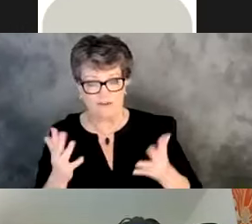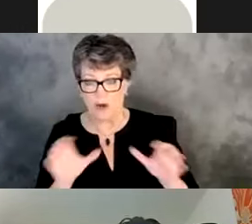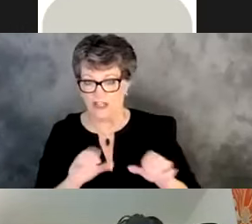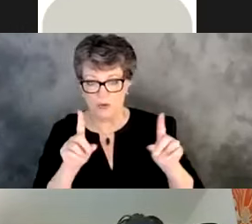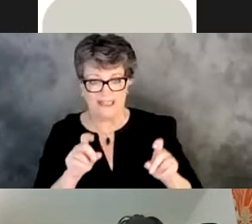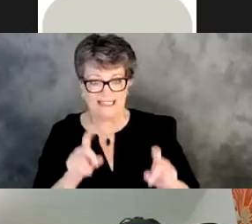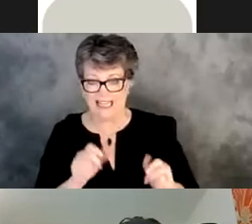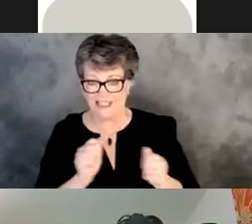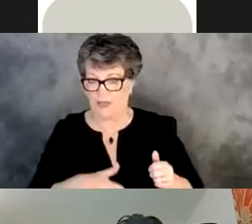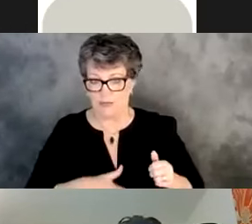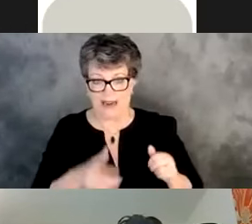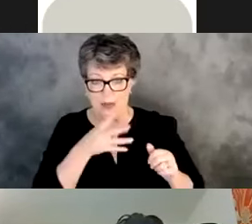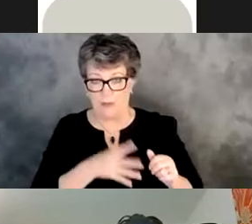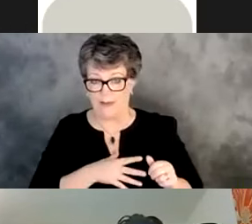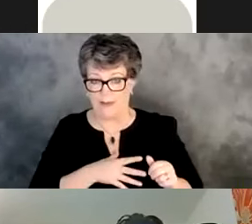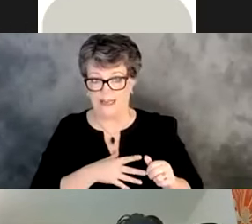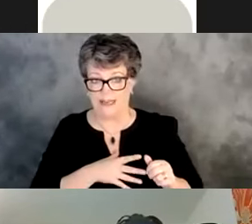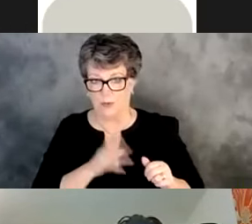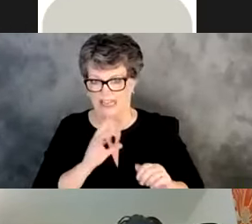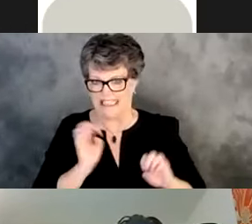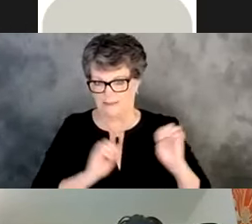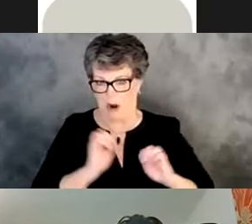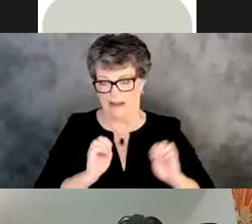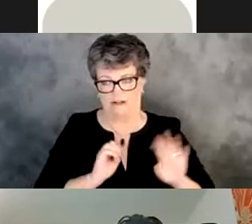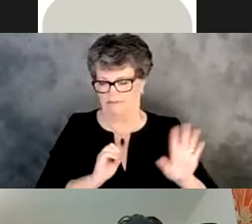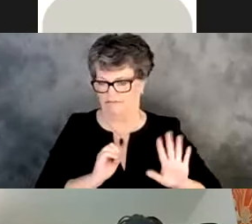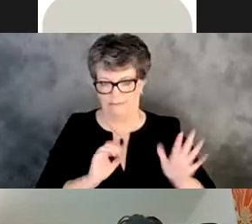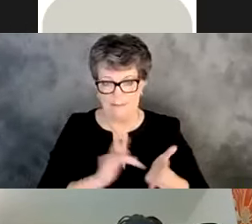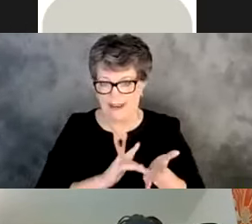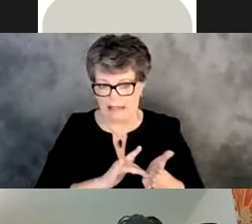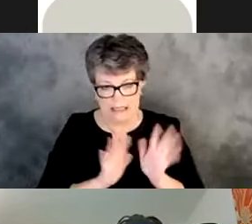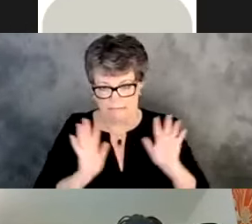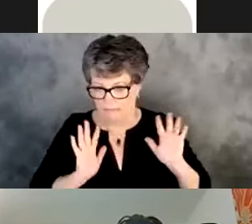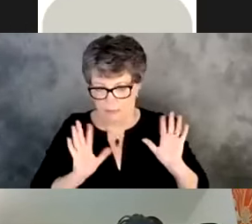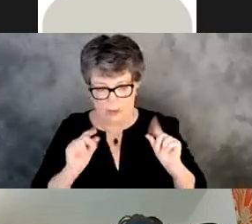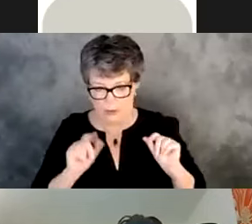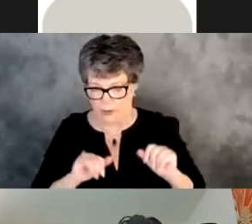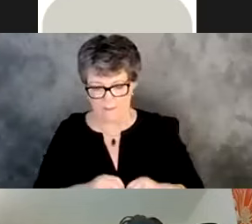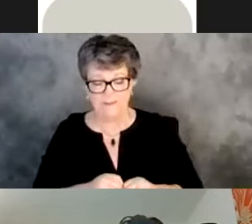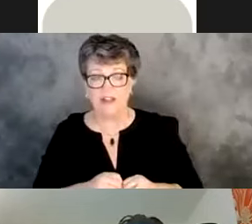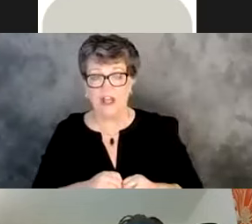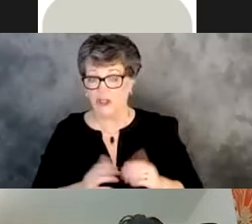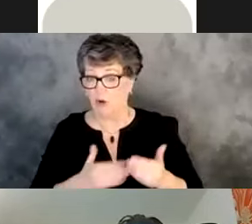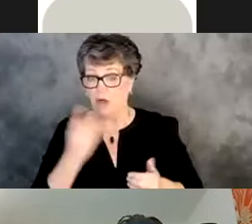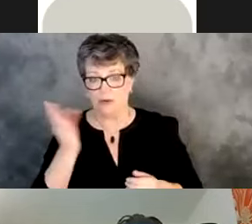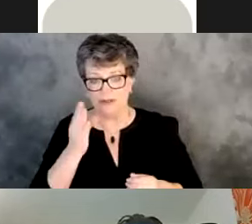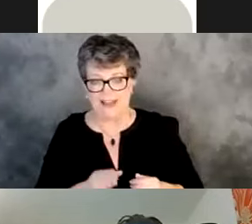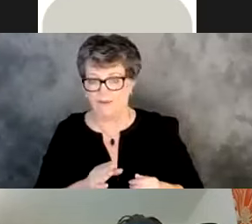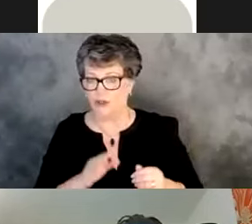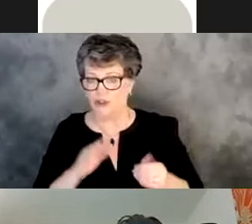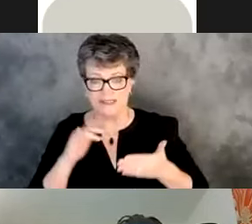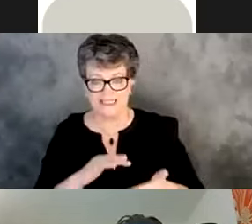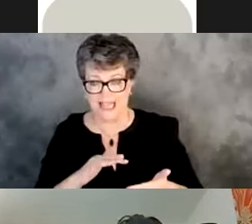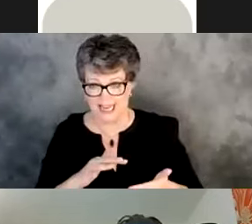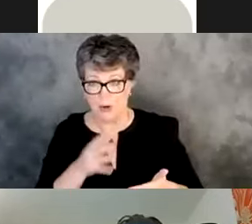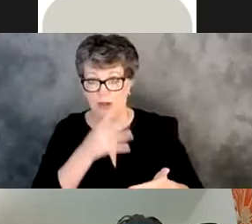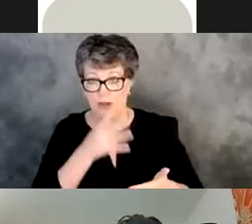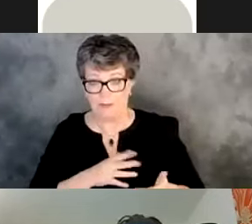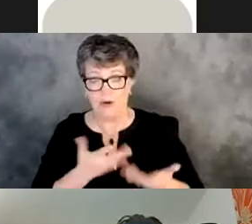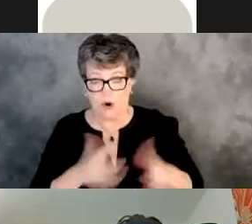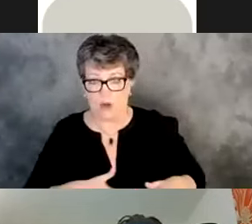against pregnant women when it's experimental. It's just medically is not something that we do. You almost never do a study in women who are